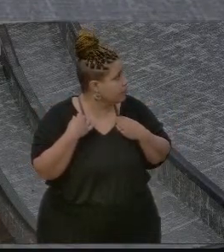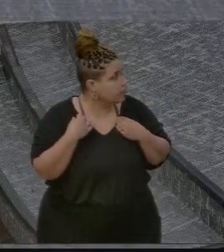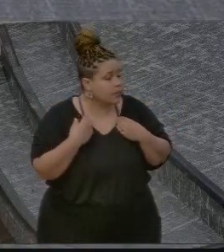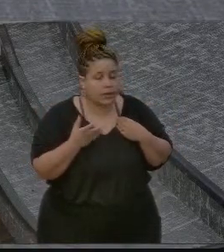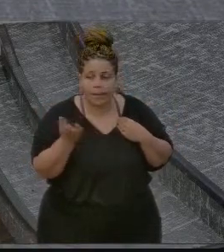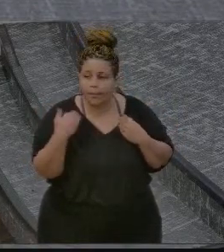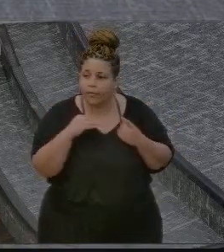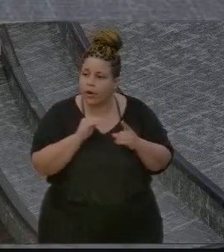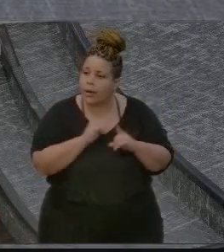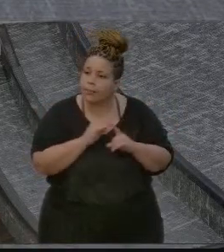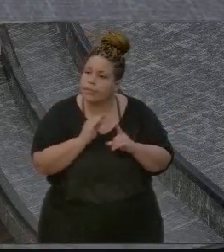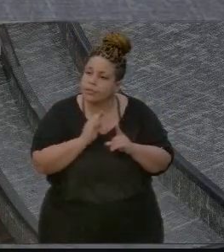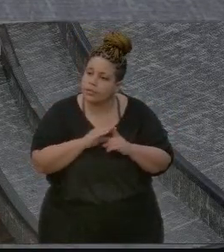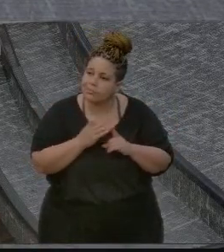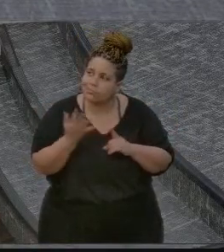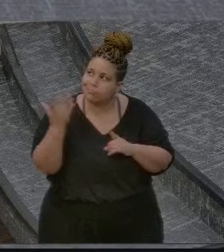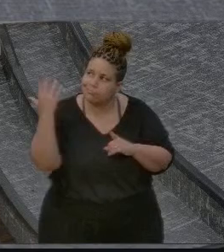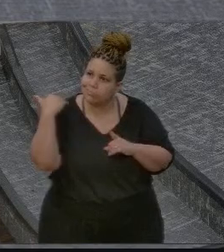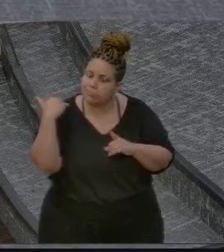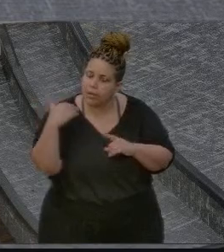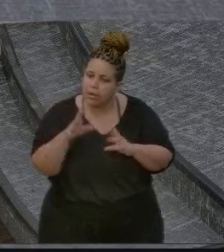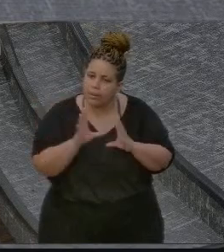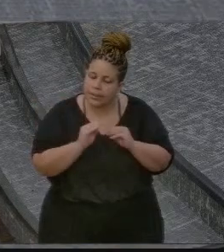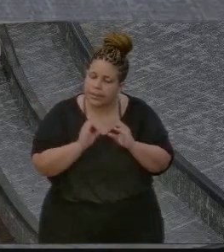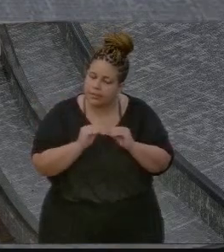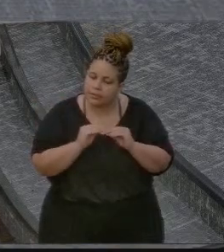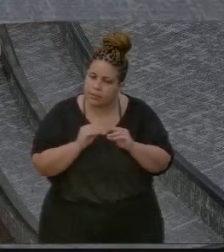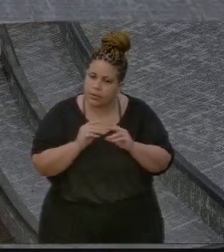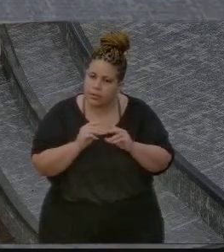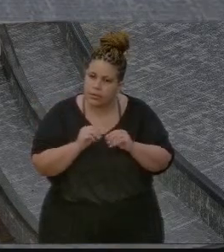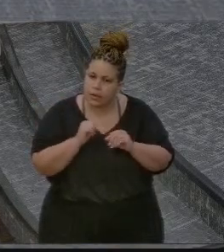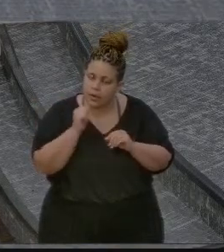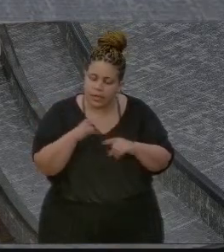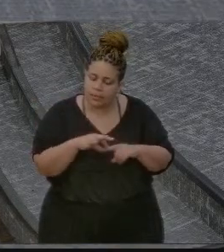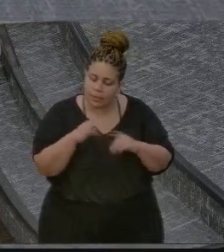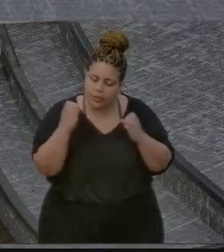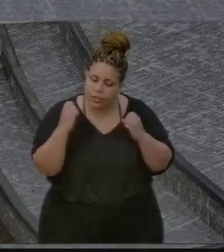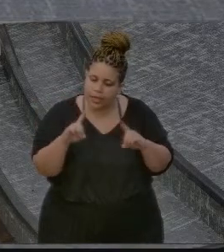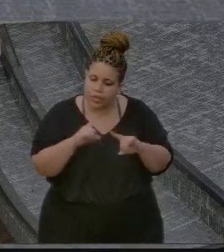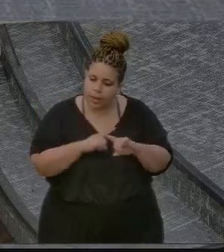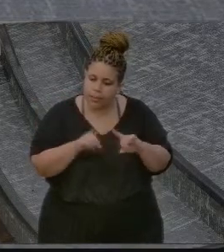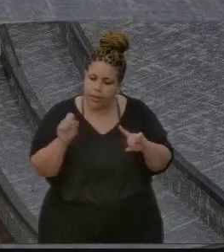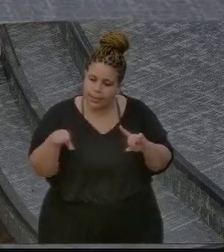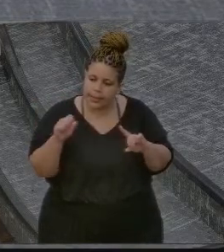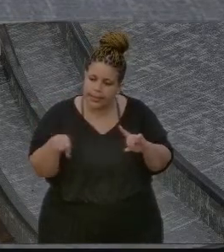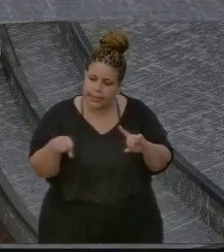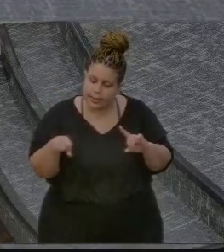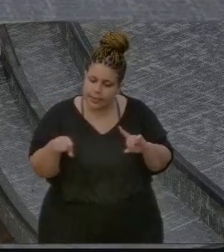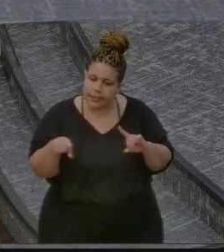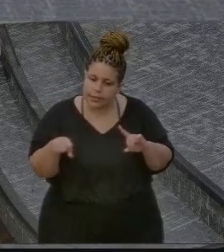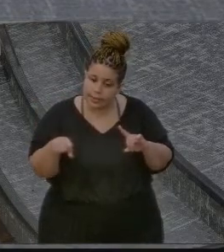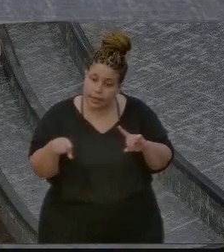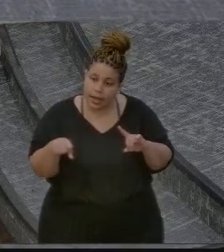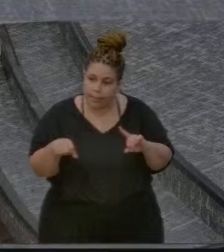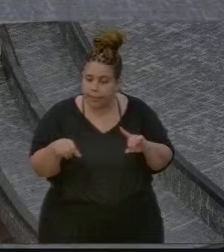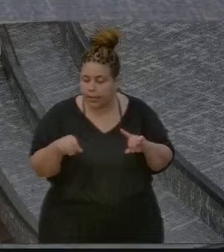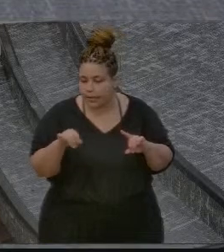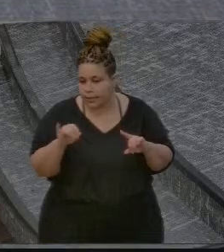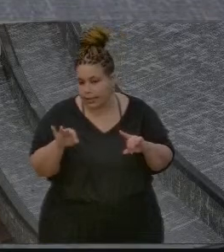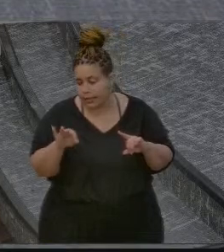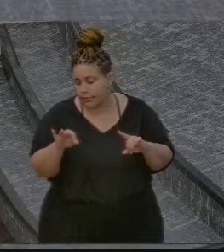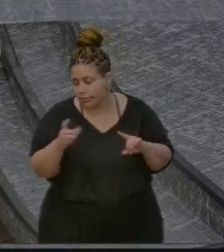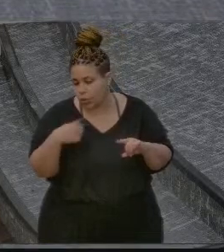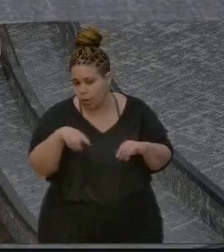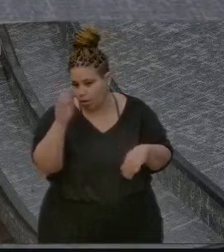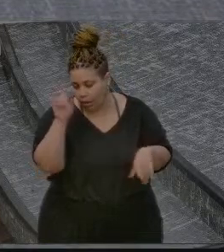a couple of meetings ago. So not special education, but yes, I guess special education, if there's consensus. If